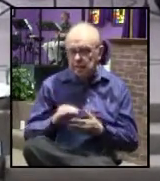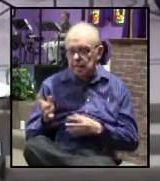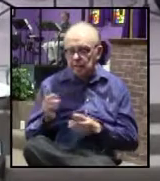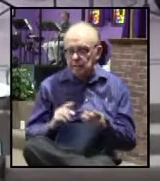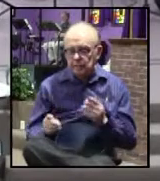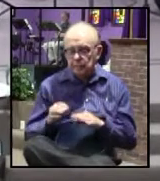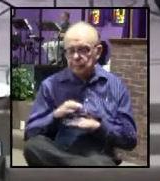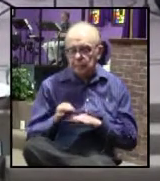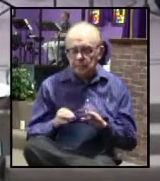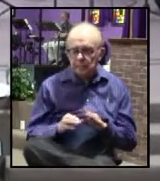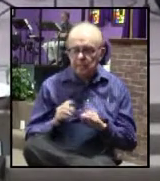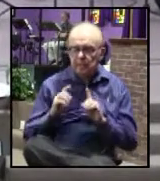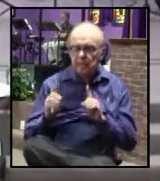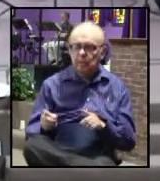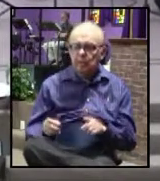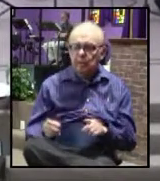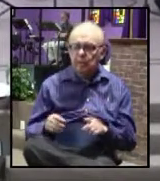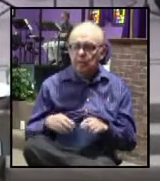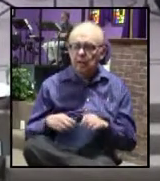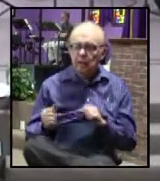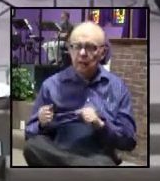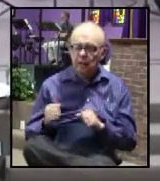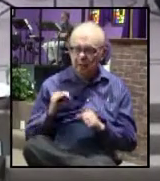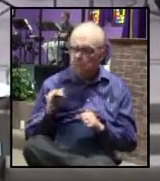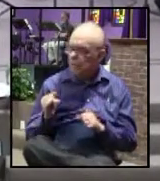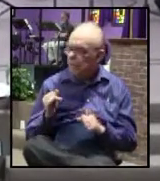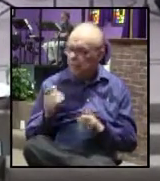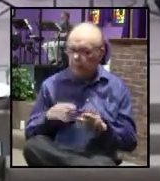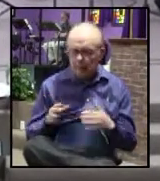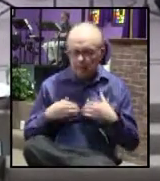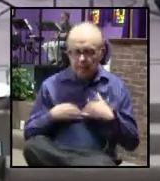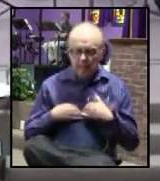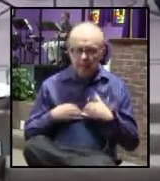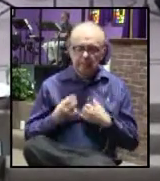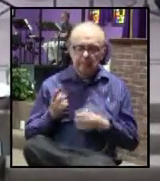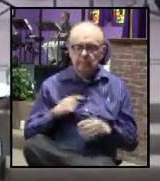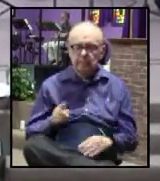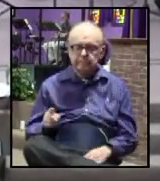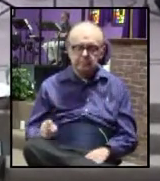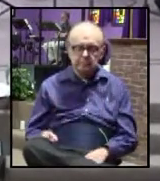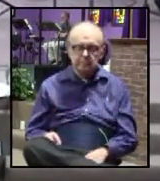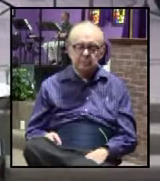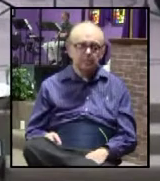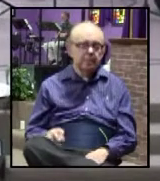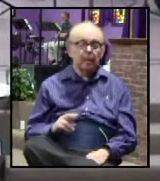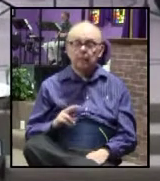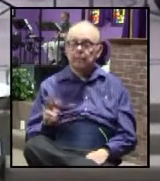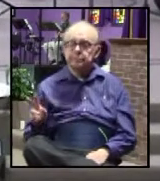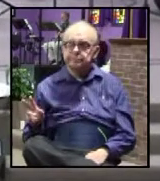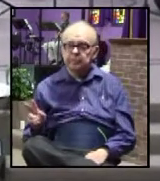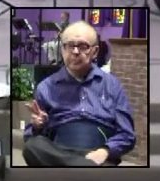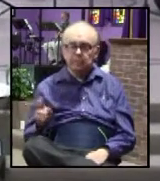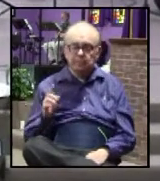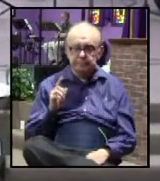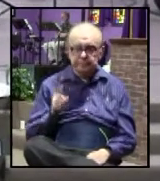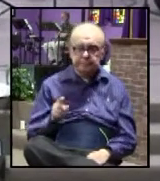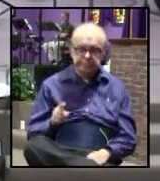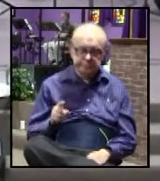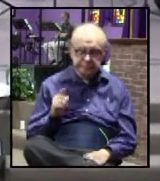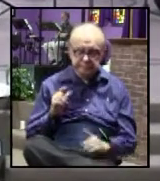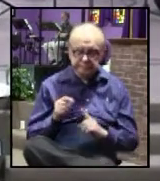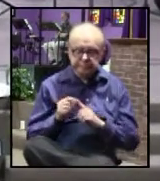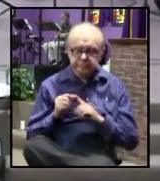feet. Go out there. Take this idea of what you have. And a lot of you, I look around, it's because